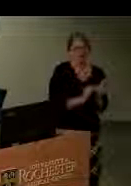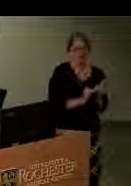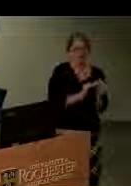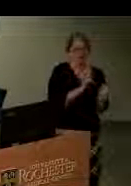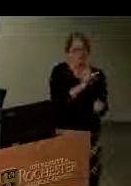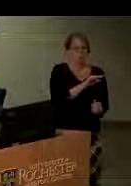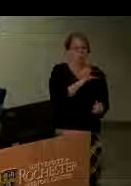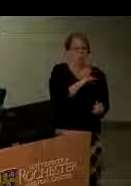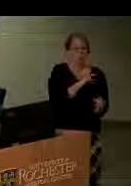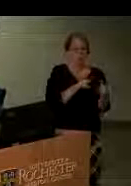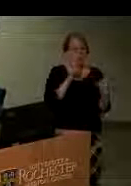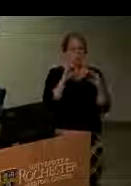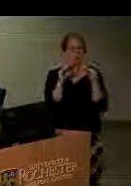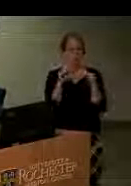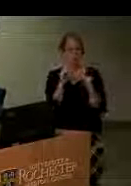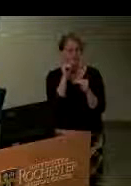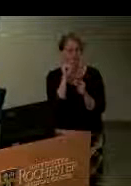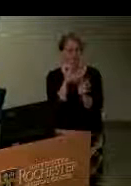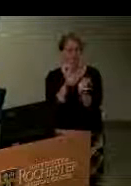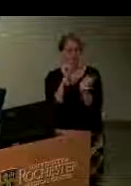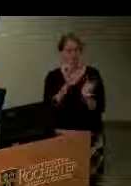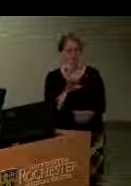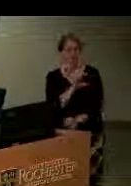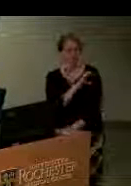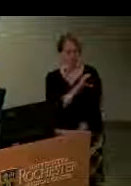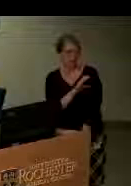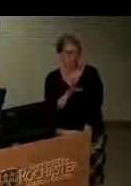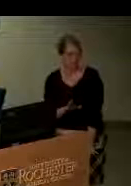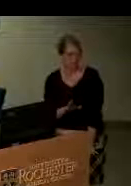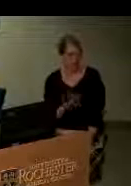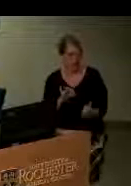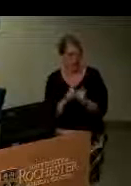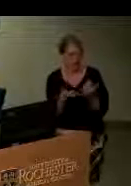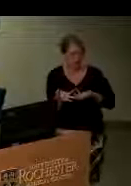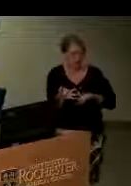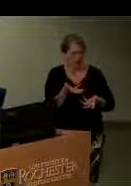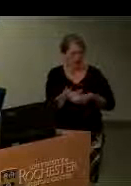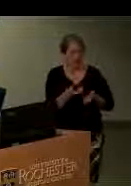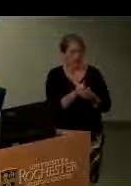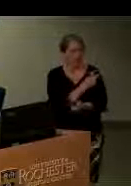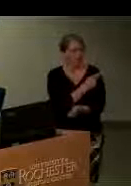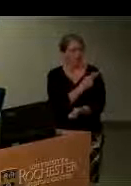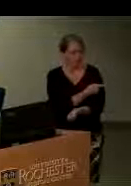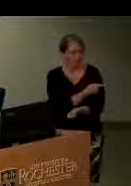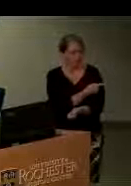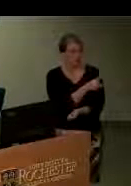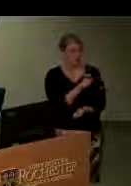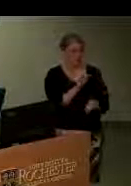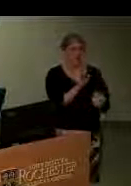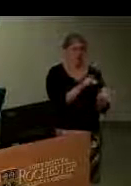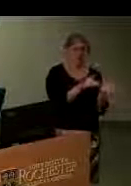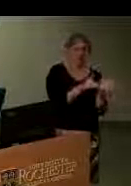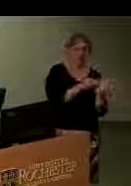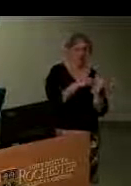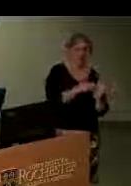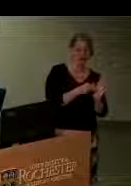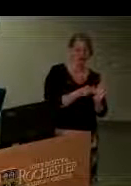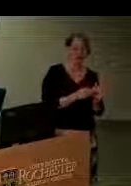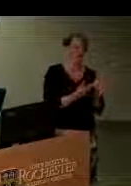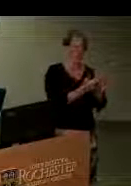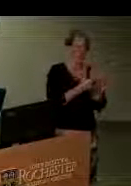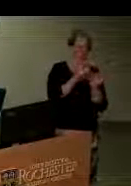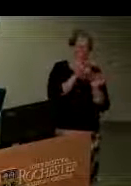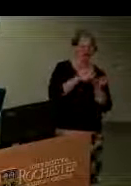qualified to teach non-psychiatrist clinicians how to interact with patients, because their model was necessary for their